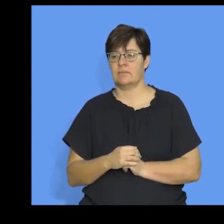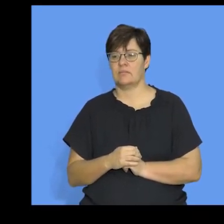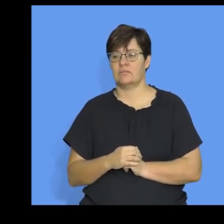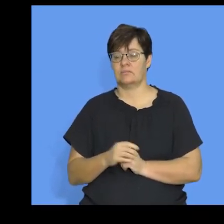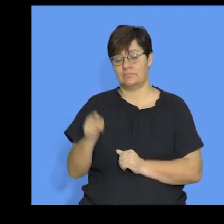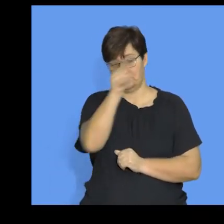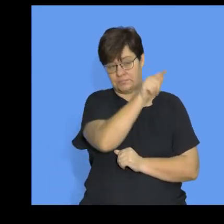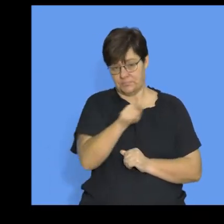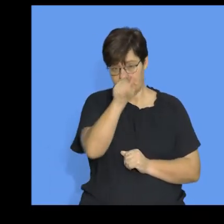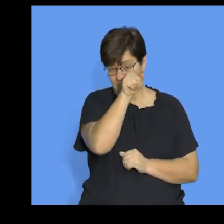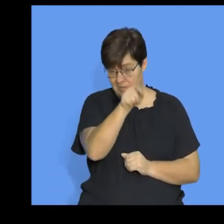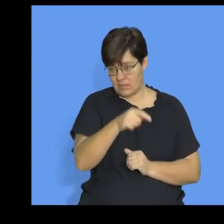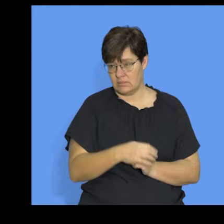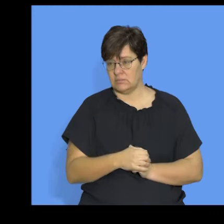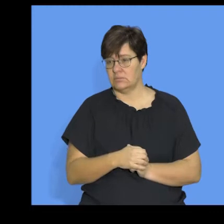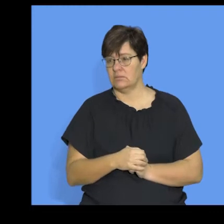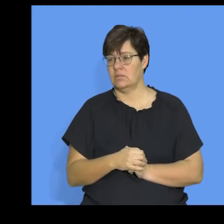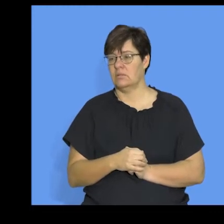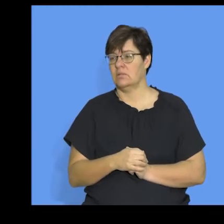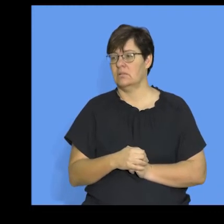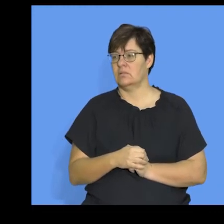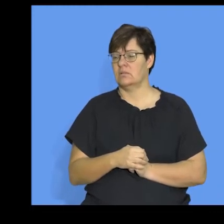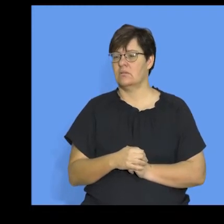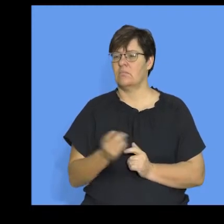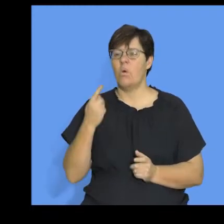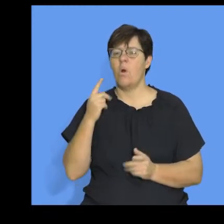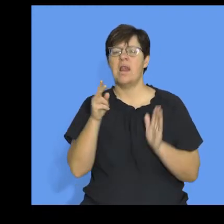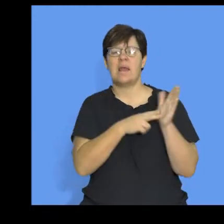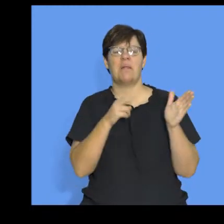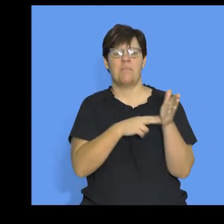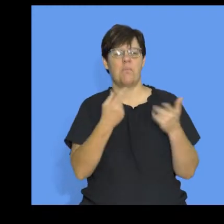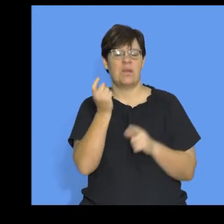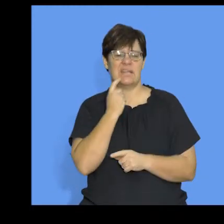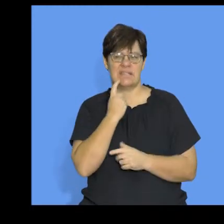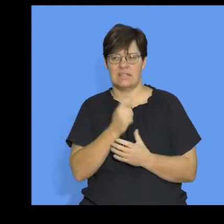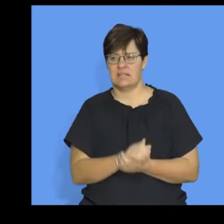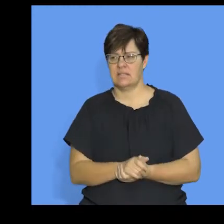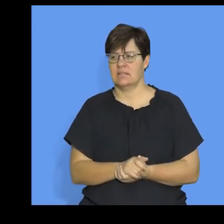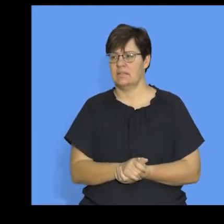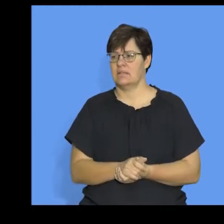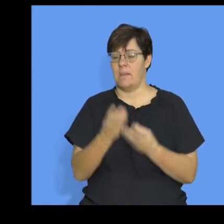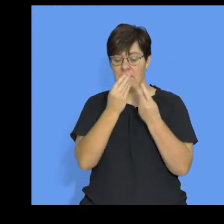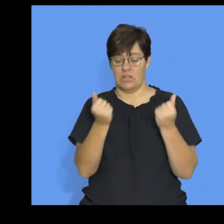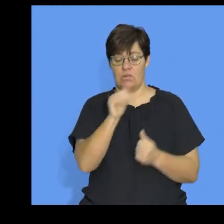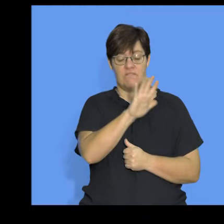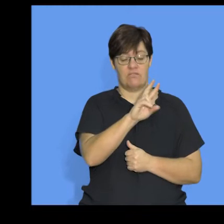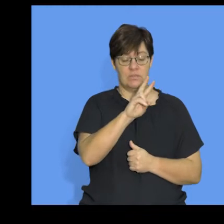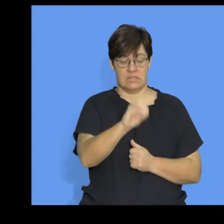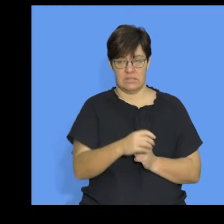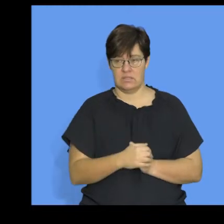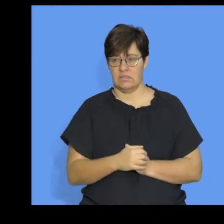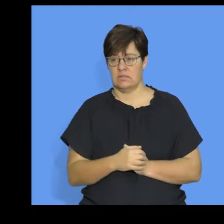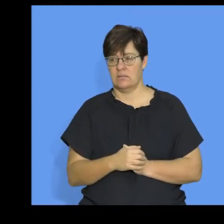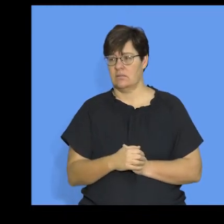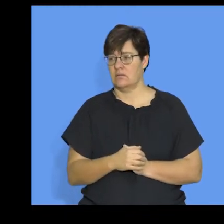the materials. So let's just label it, making our task a bit easier. Our material was 520, so therefore